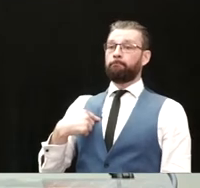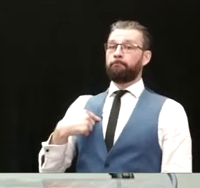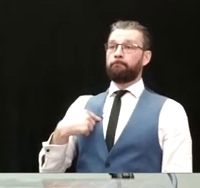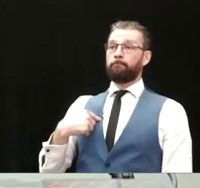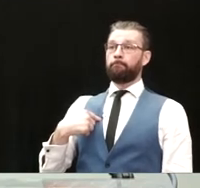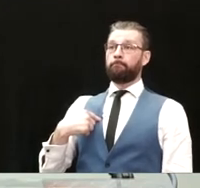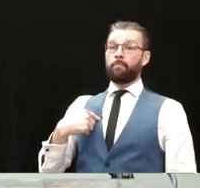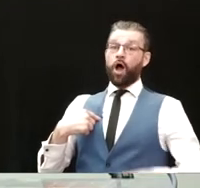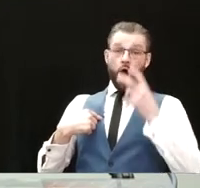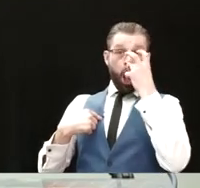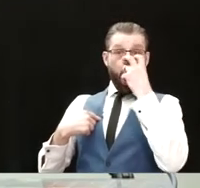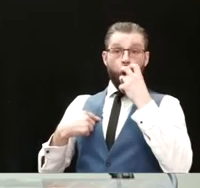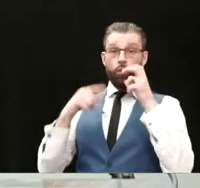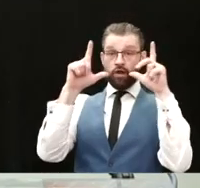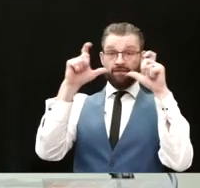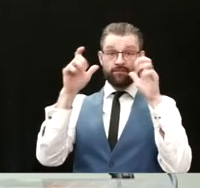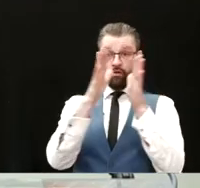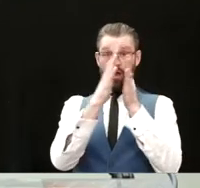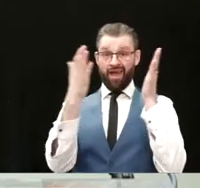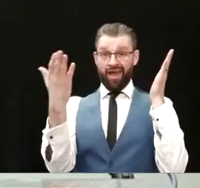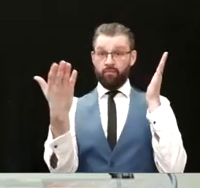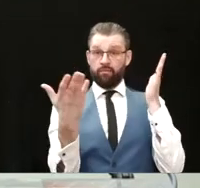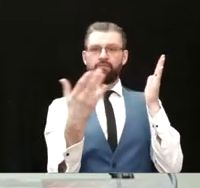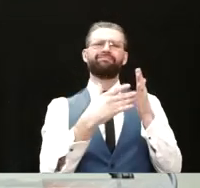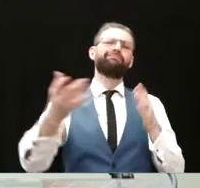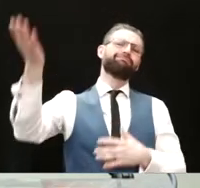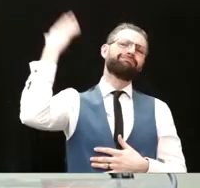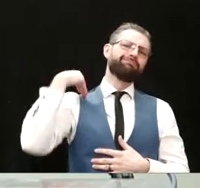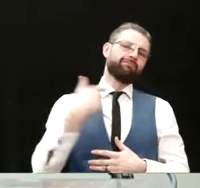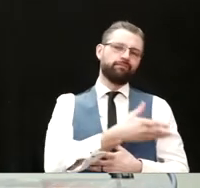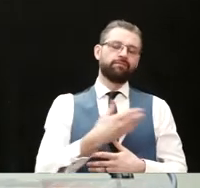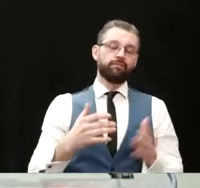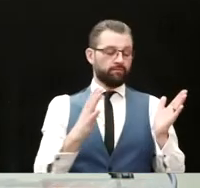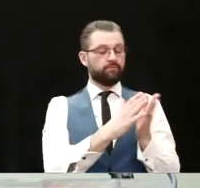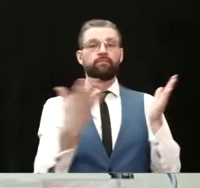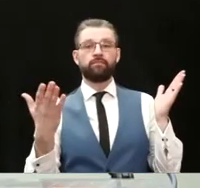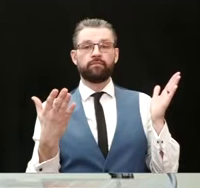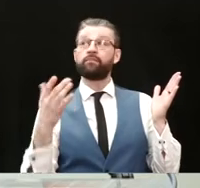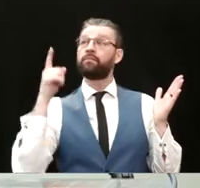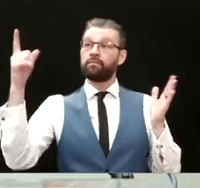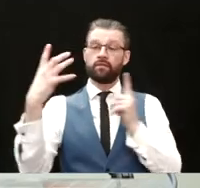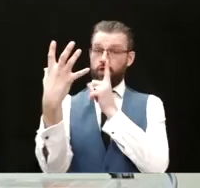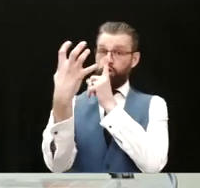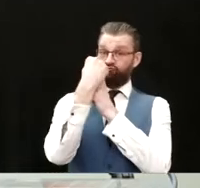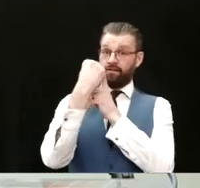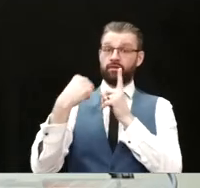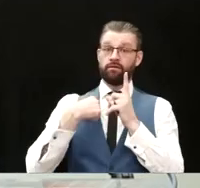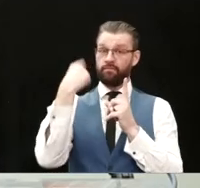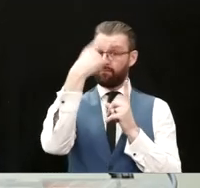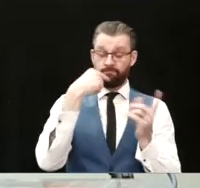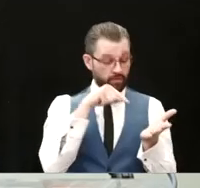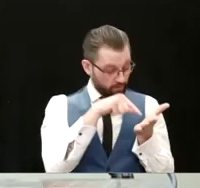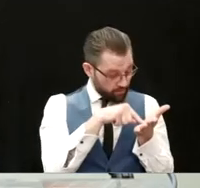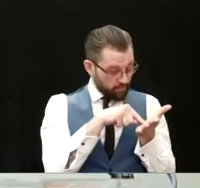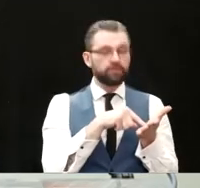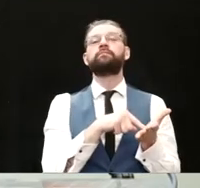I put out an old photo album because we had those then, and the soldier was able to recognize me through photos